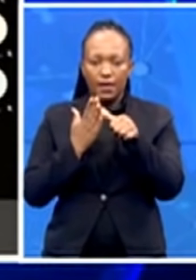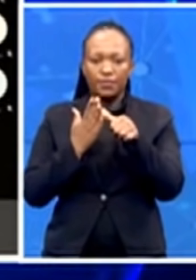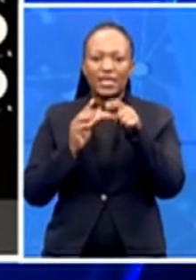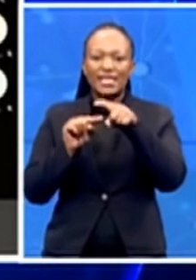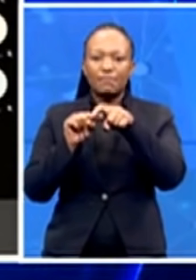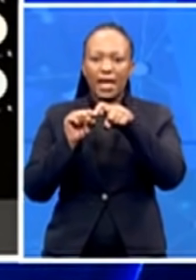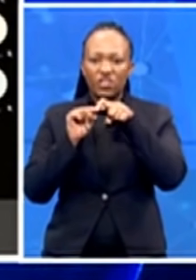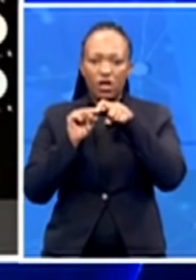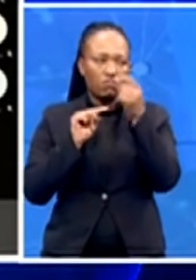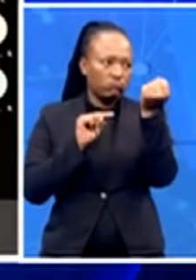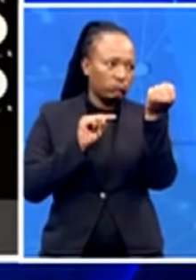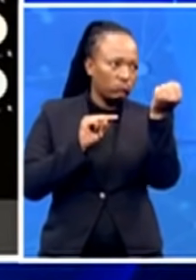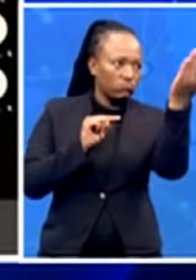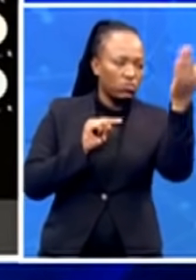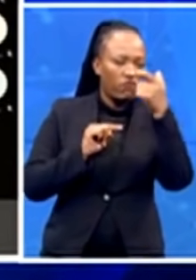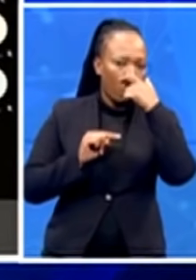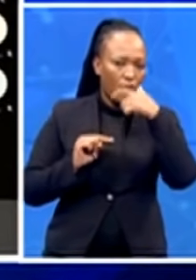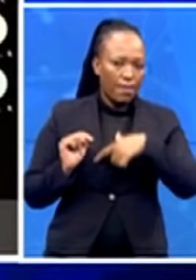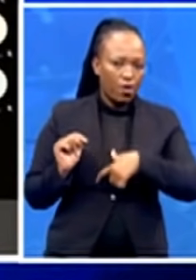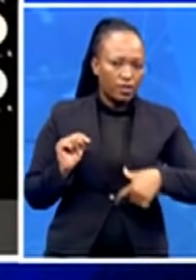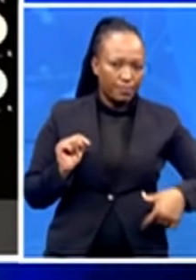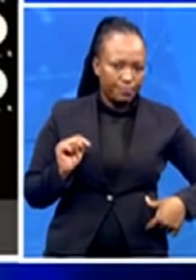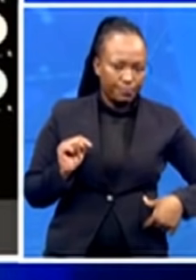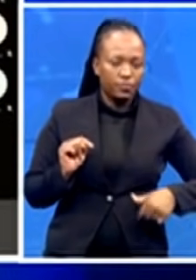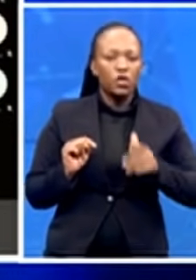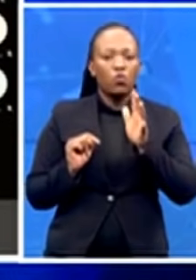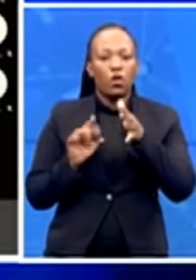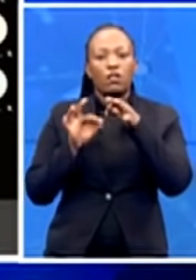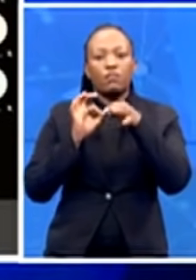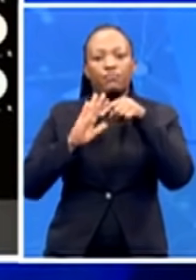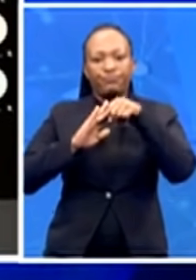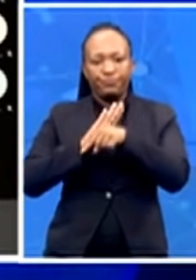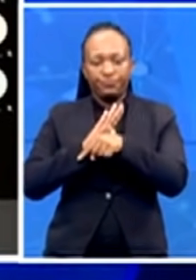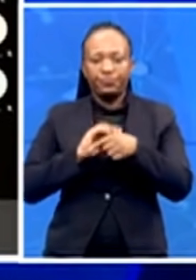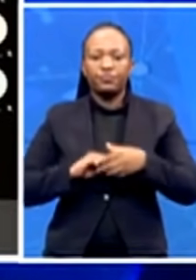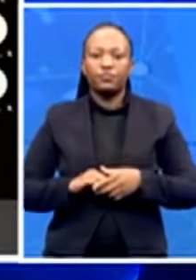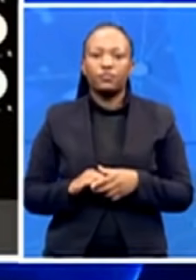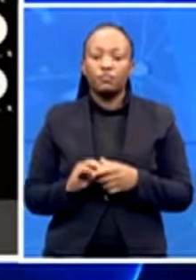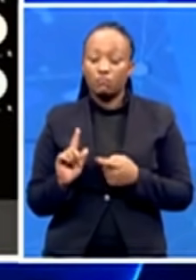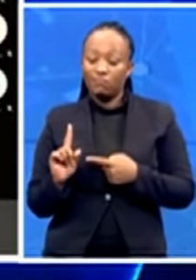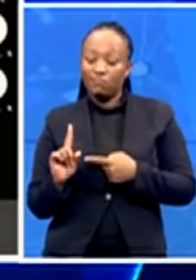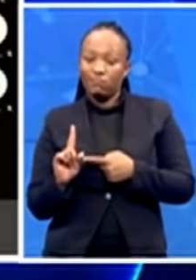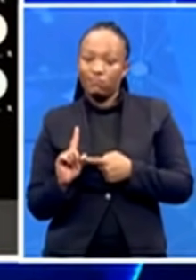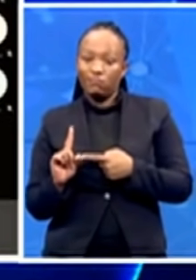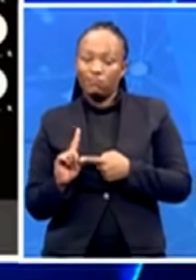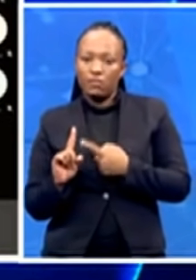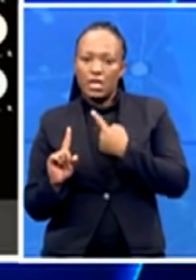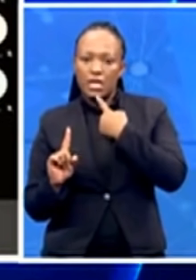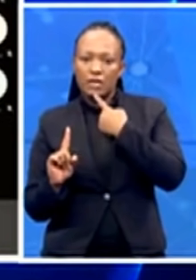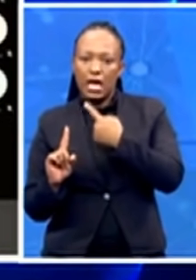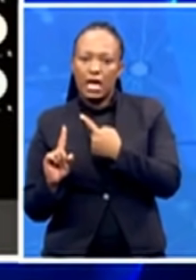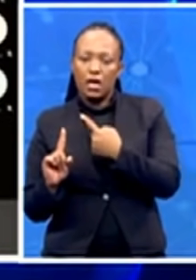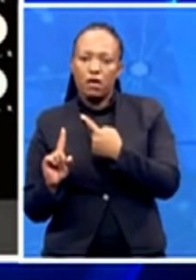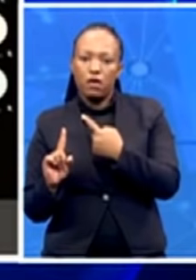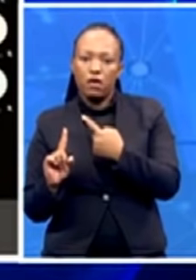briefly. Mr. Magashule in this regard seeks a declarator that the letter of suspension